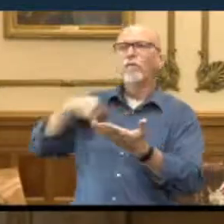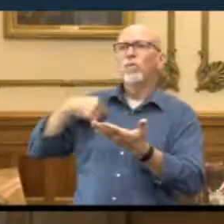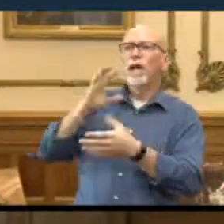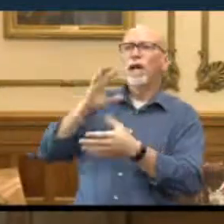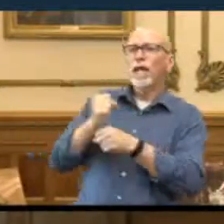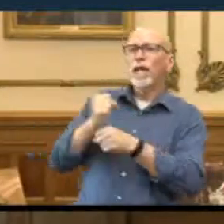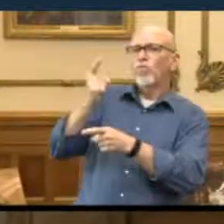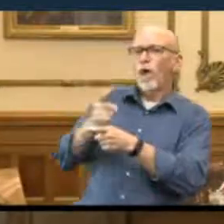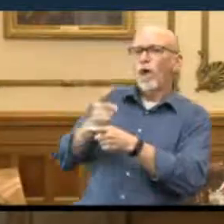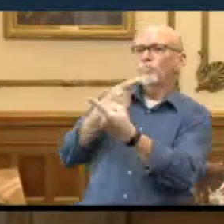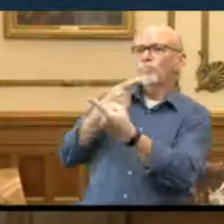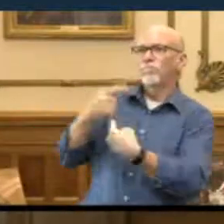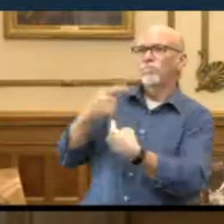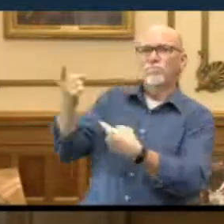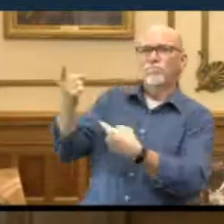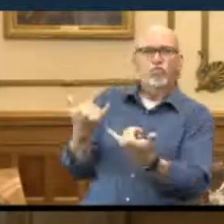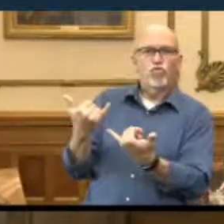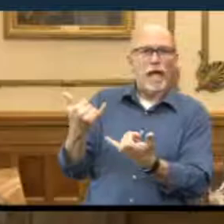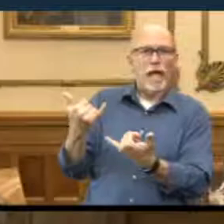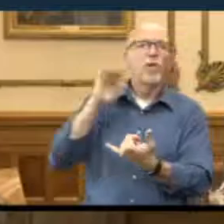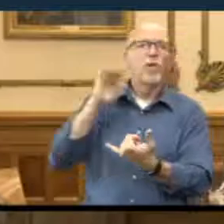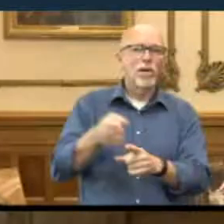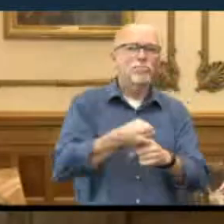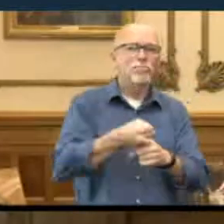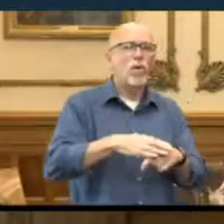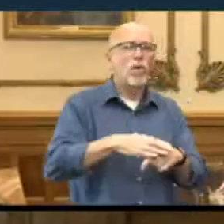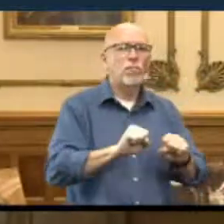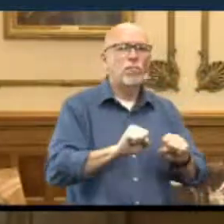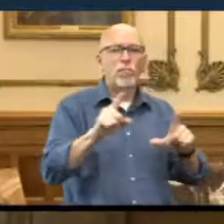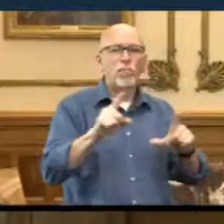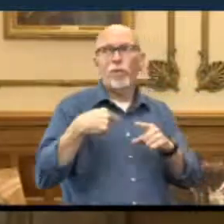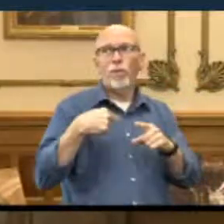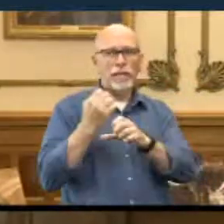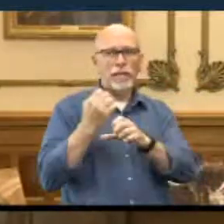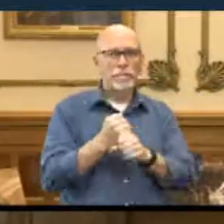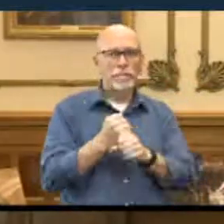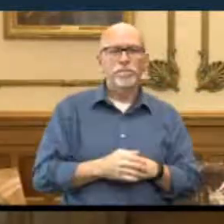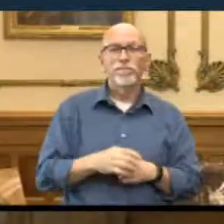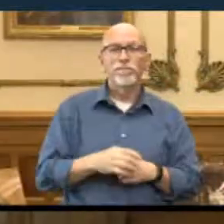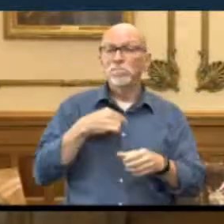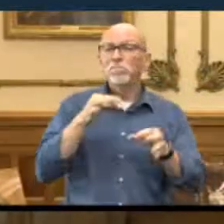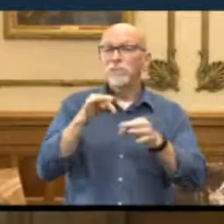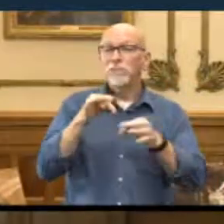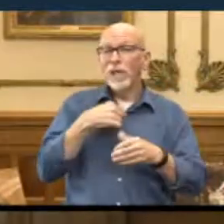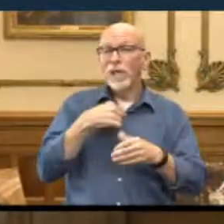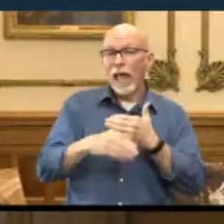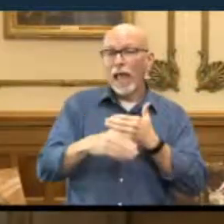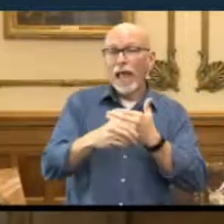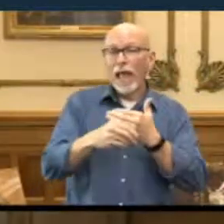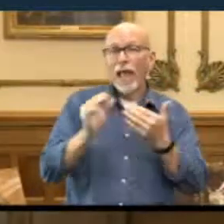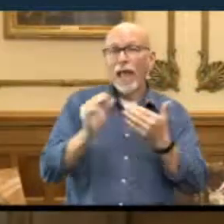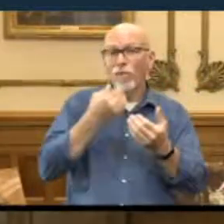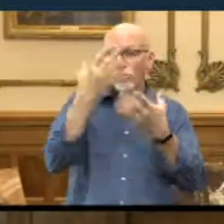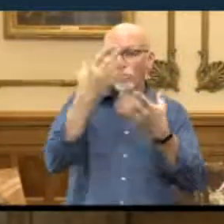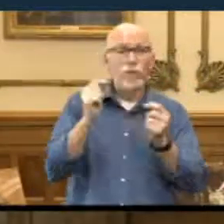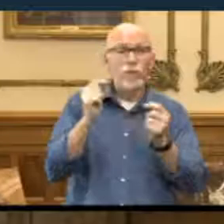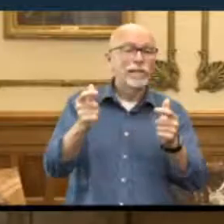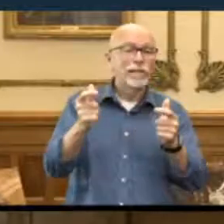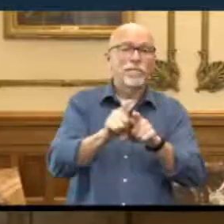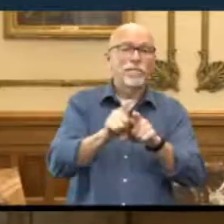that same lab today, which will soon hit our dashboard. I said before that we're adding data as quickly as we get it, and